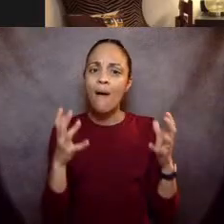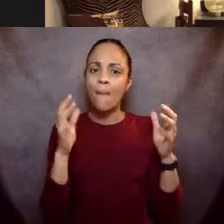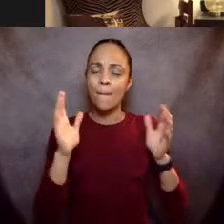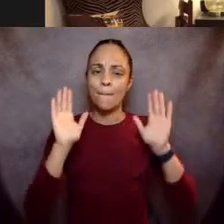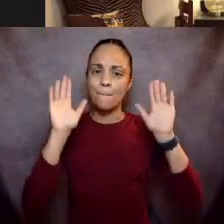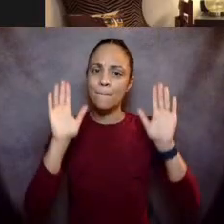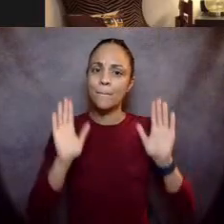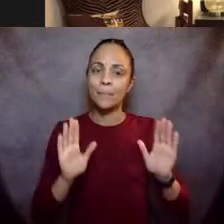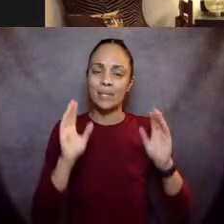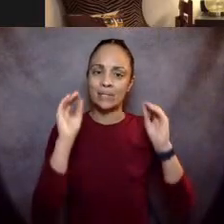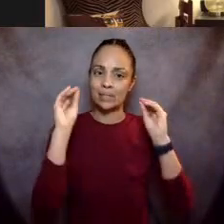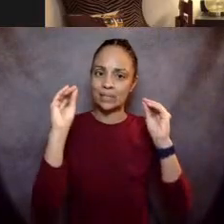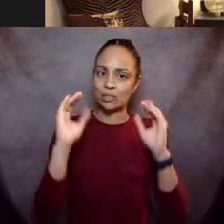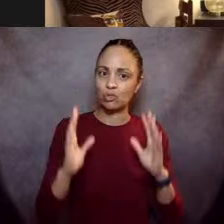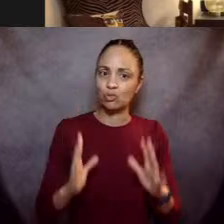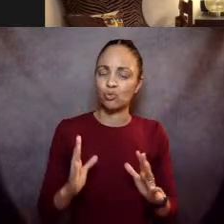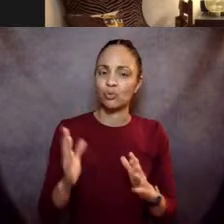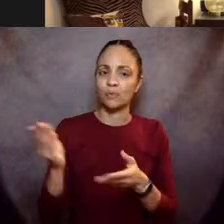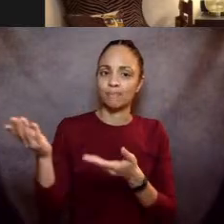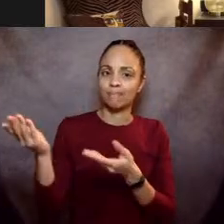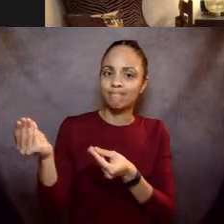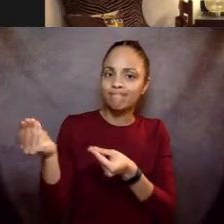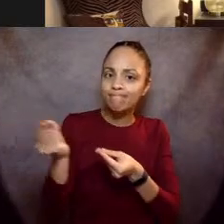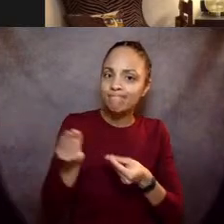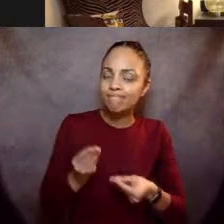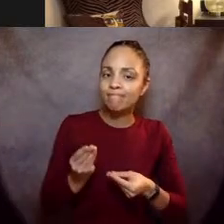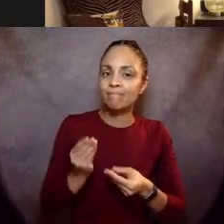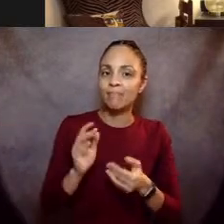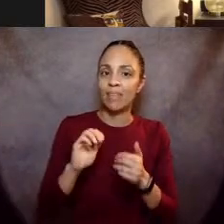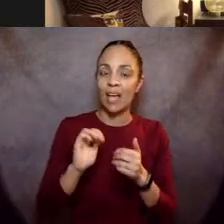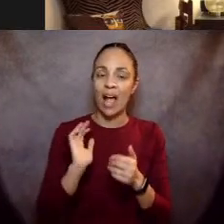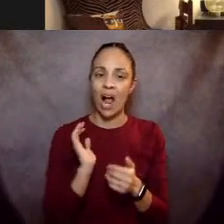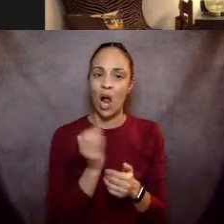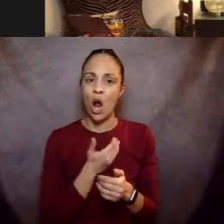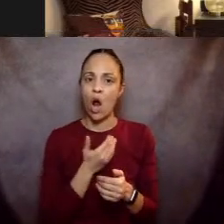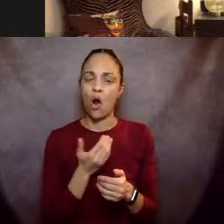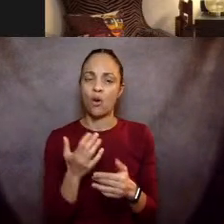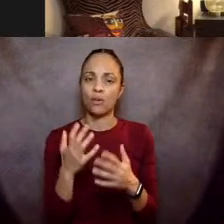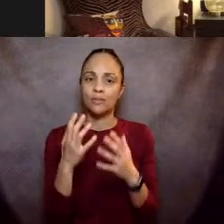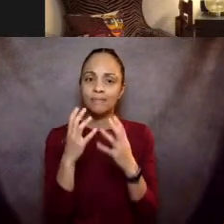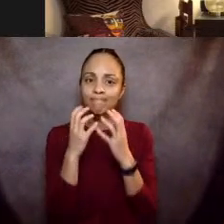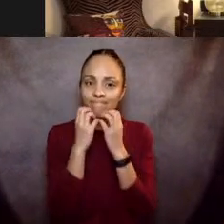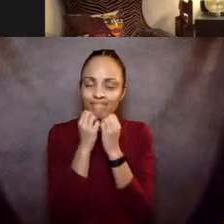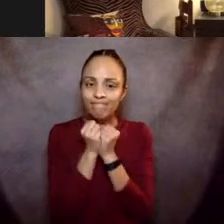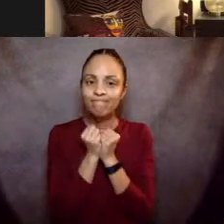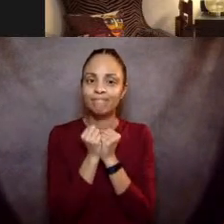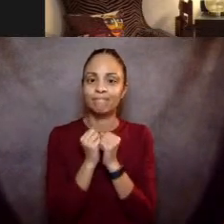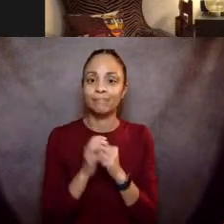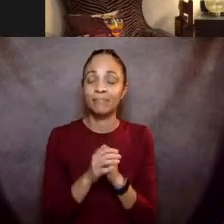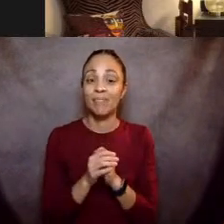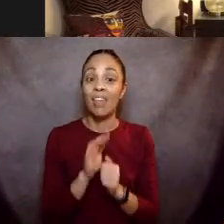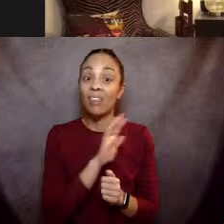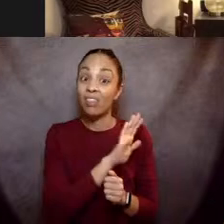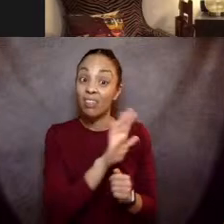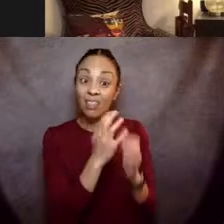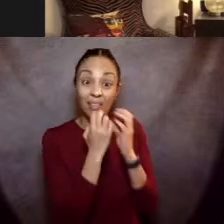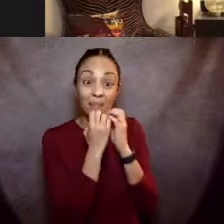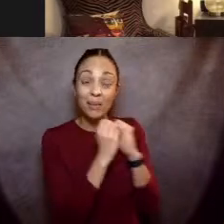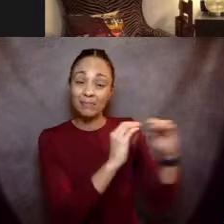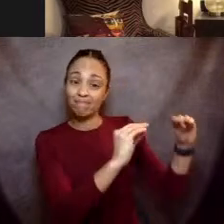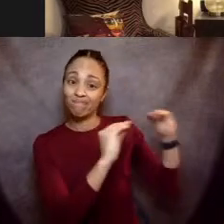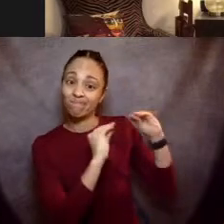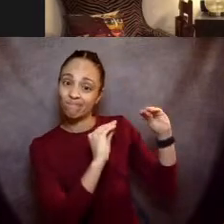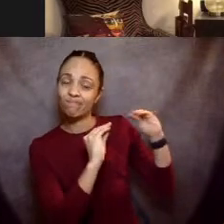what their joy, what their passion, what their training gave them. And now we have an obligation.